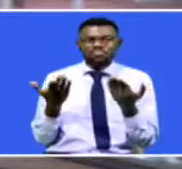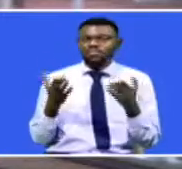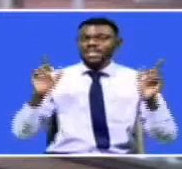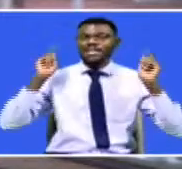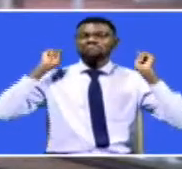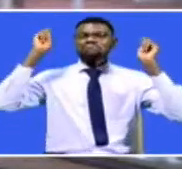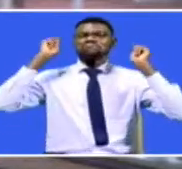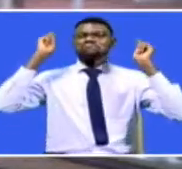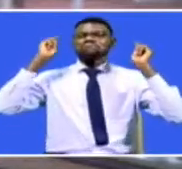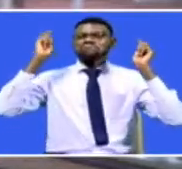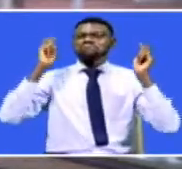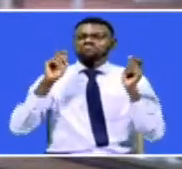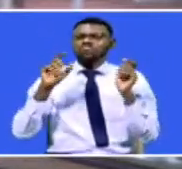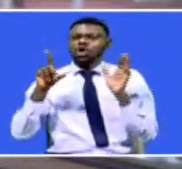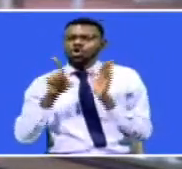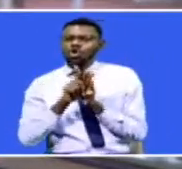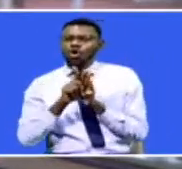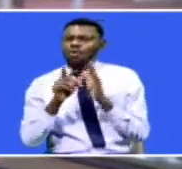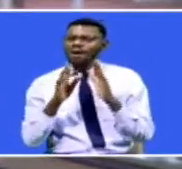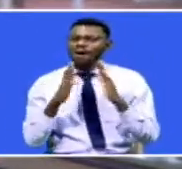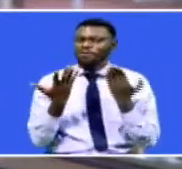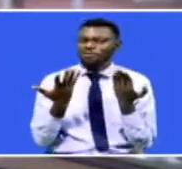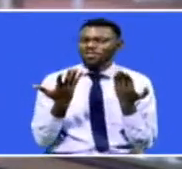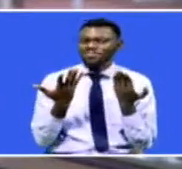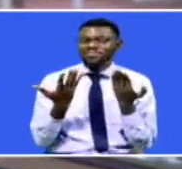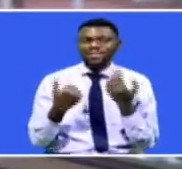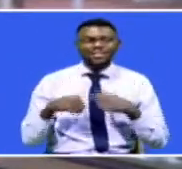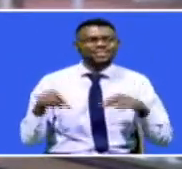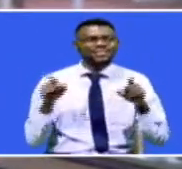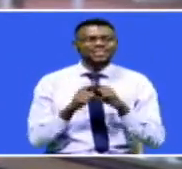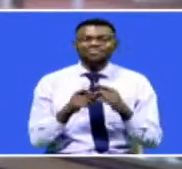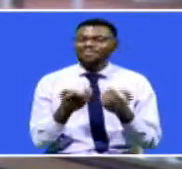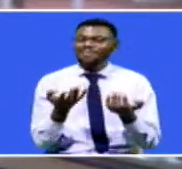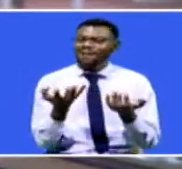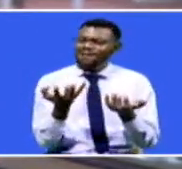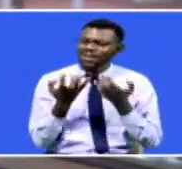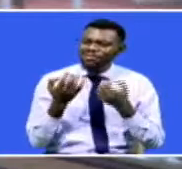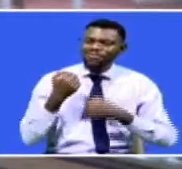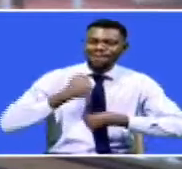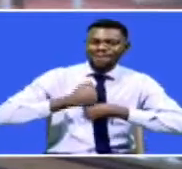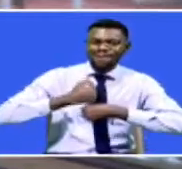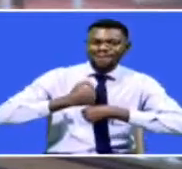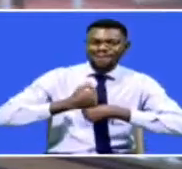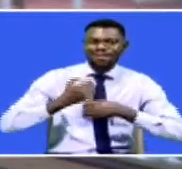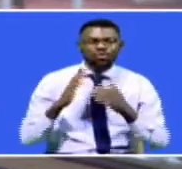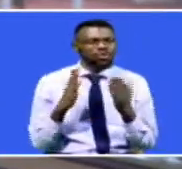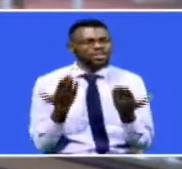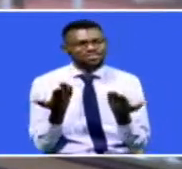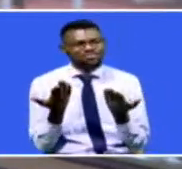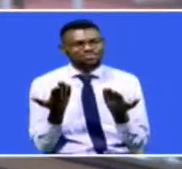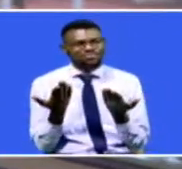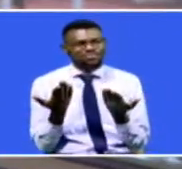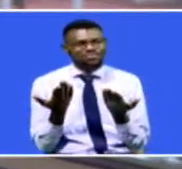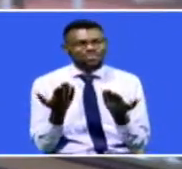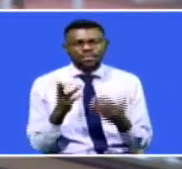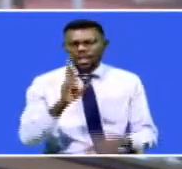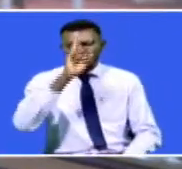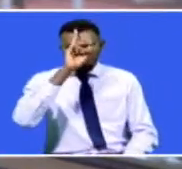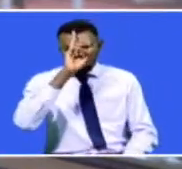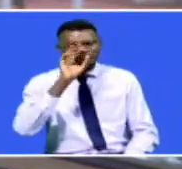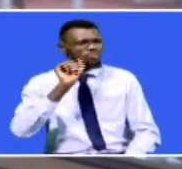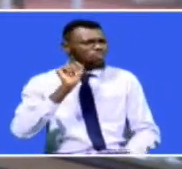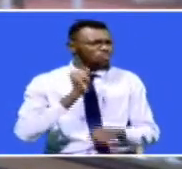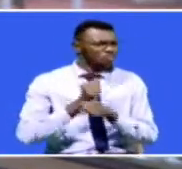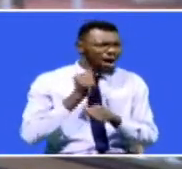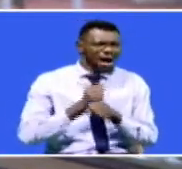protest. Unlawful protest, yes, if you can call it that way, and equally what we need to do when it comes to, limiting police